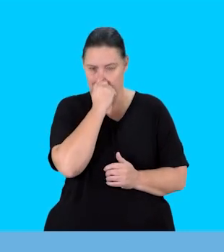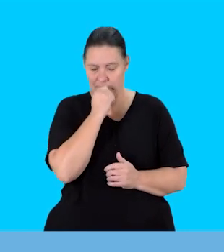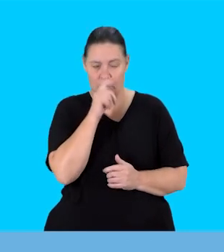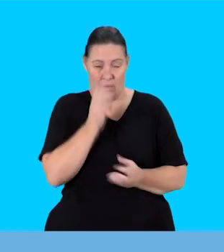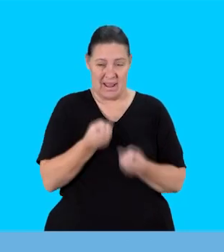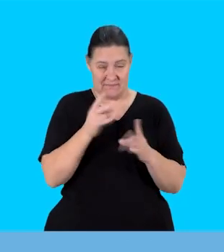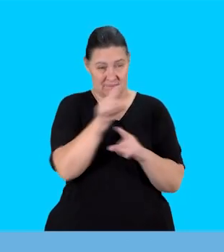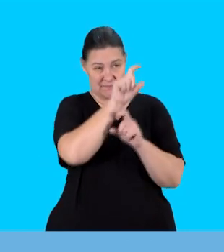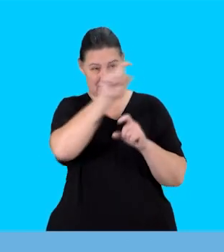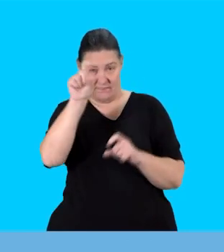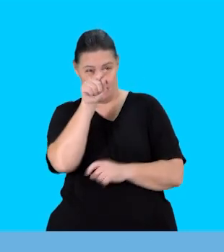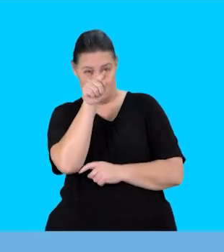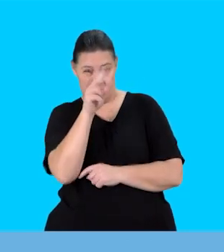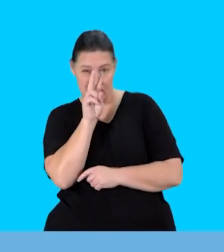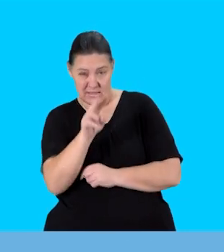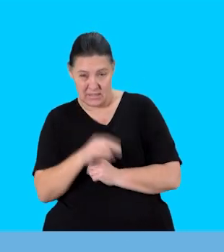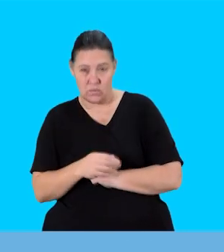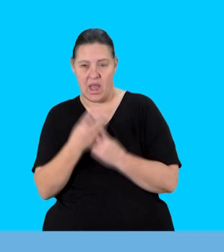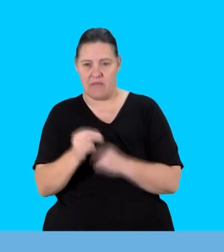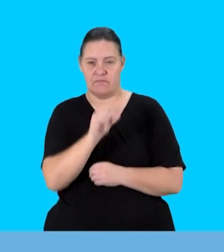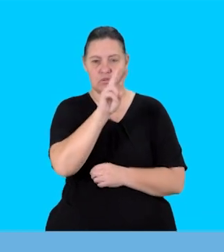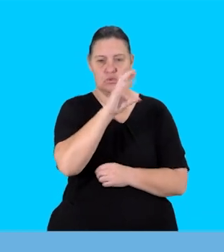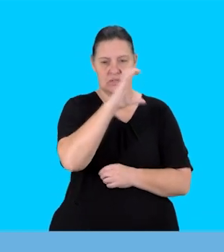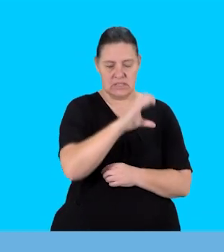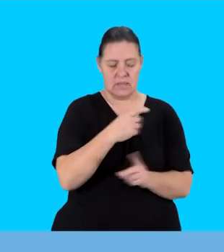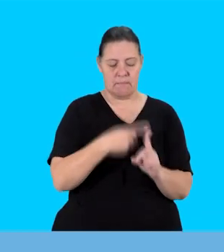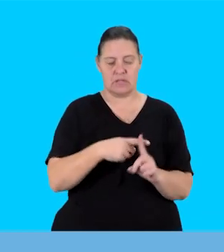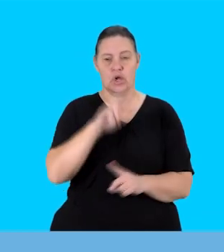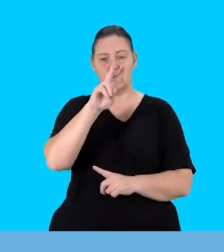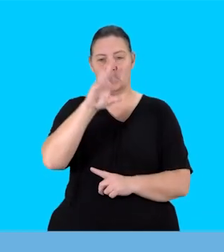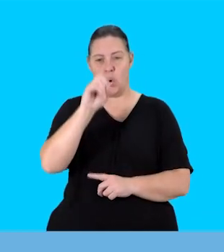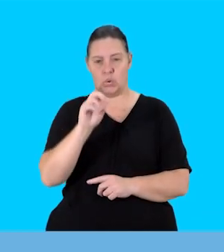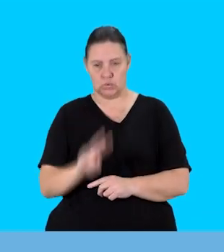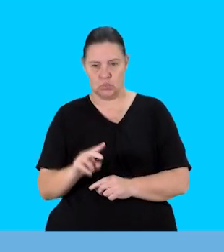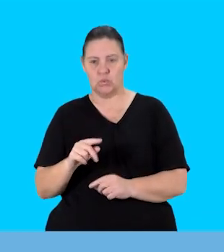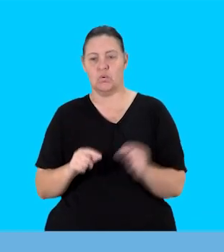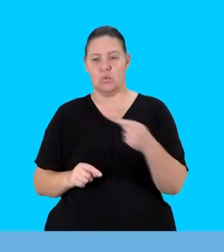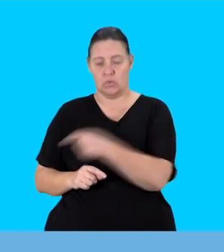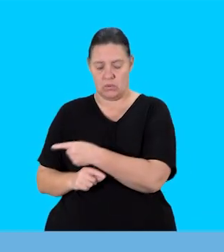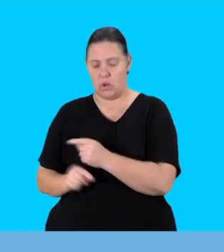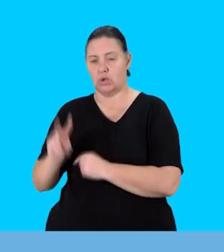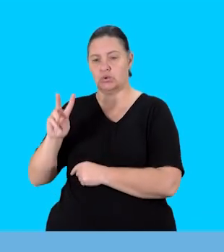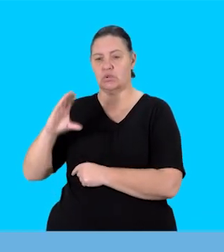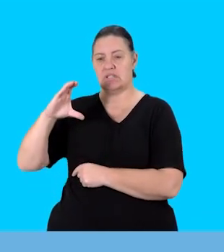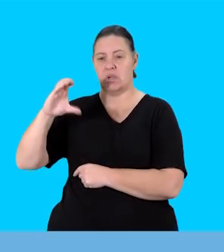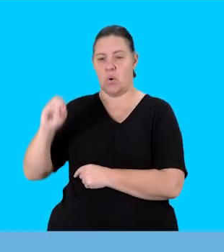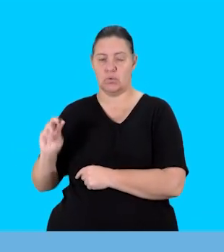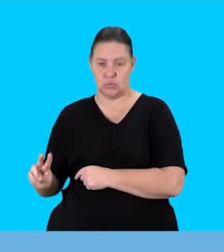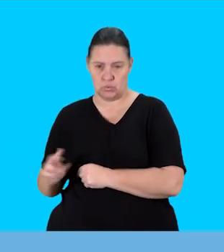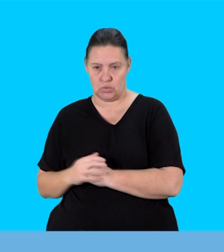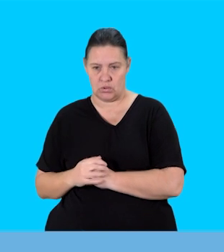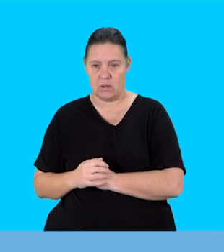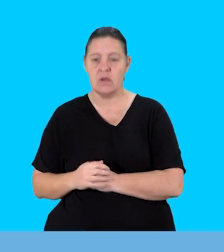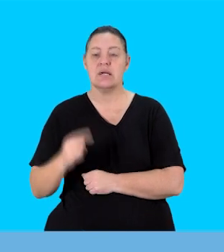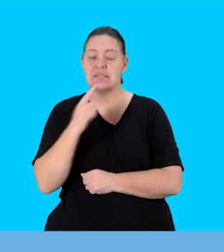When we are given such a thing, we are seeing that we have 2C, we have 2O2, we have 2CO2. We said that the